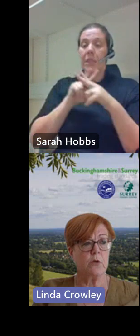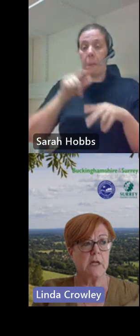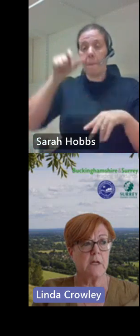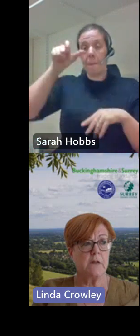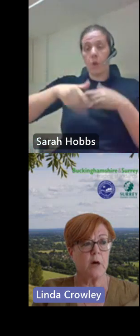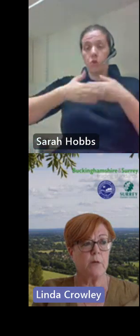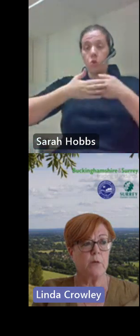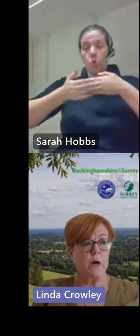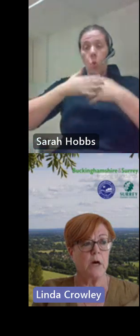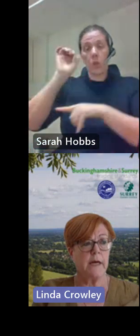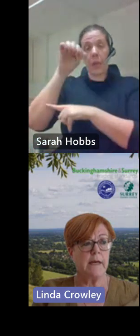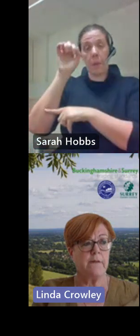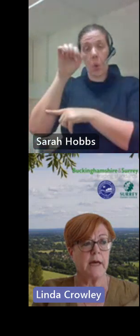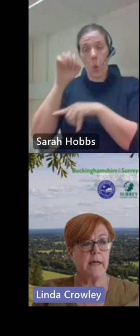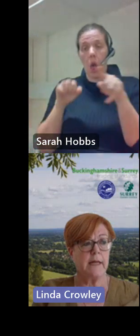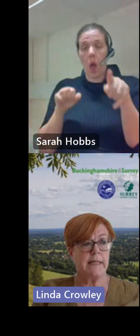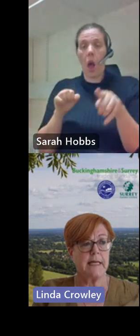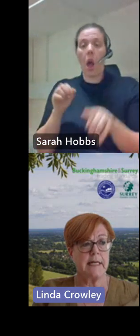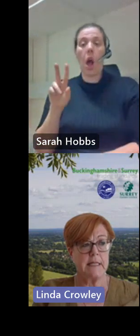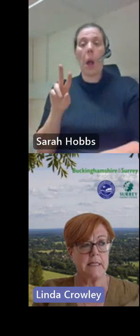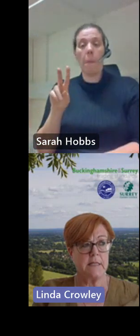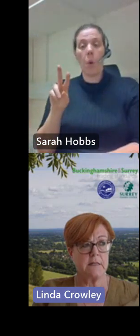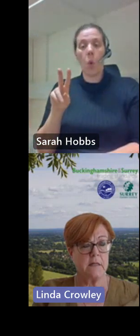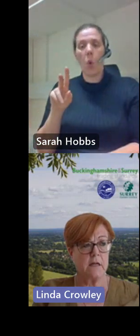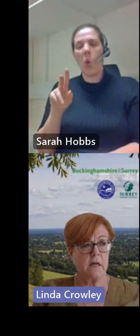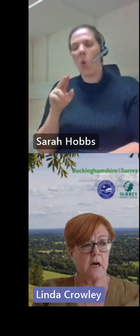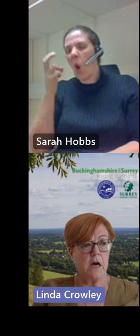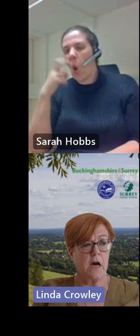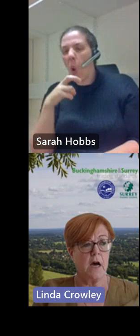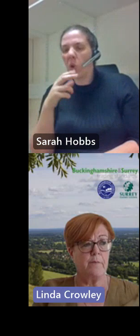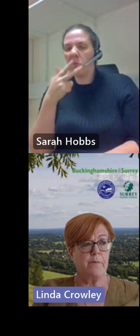caller. The couple were in their late 80s